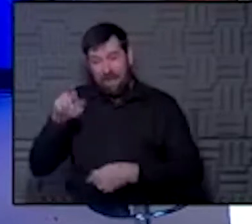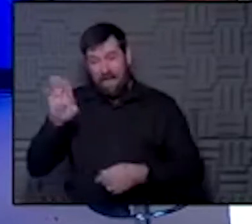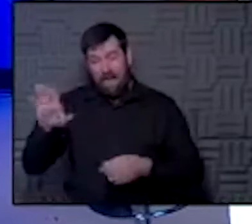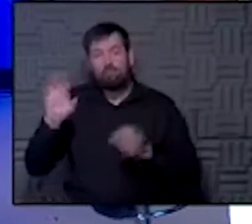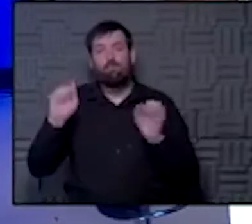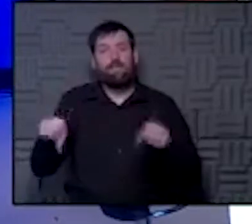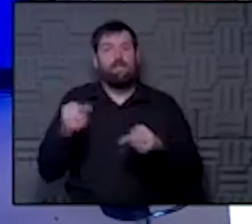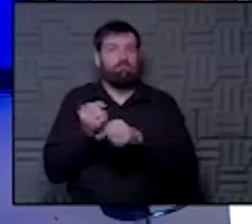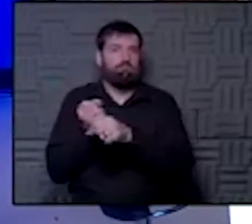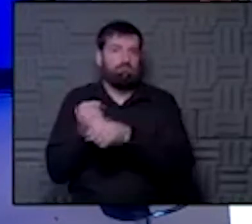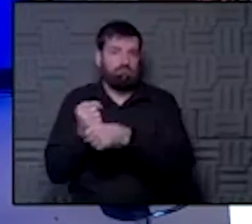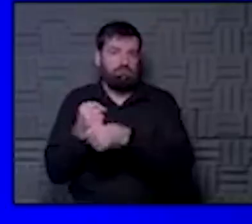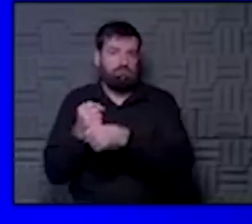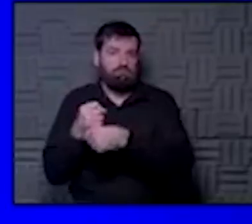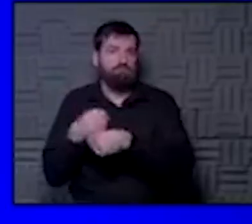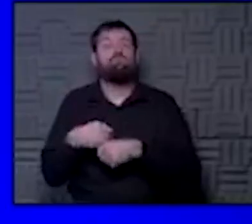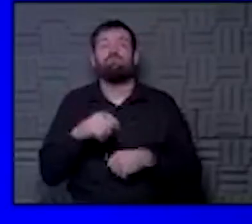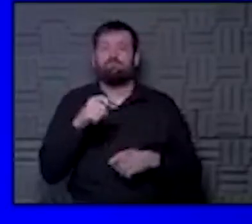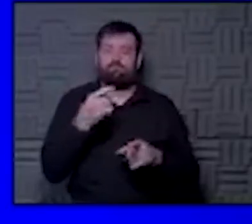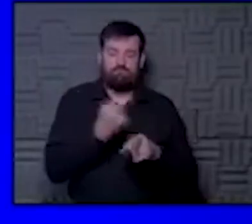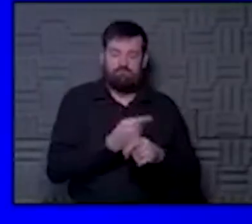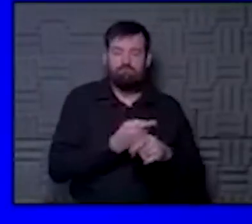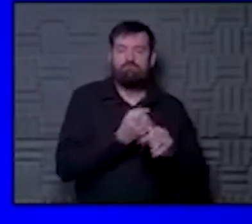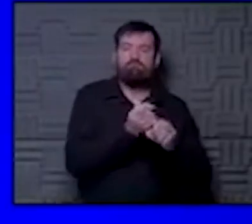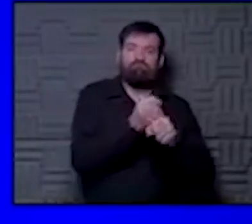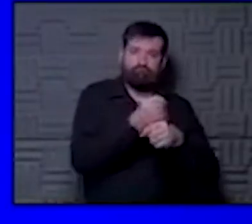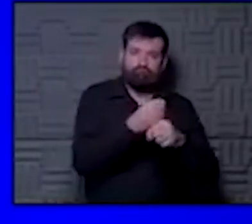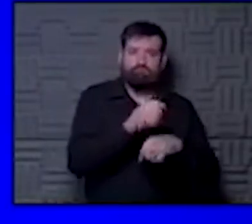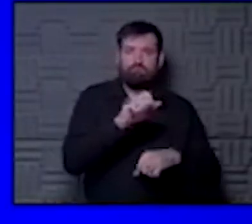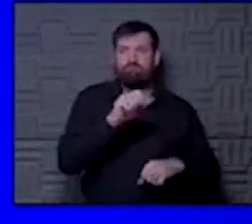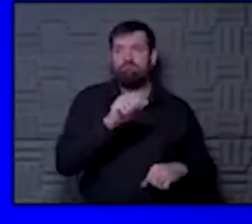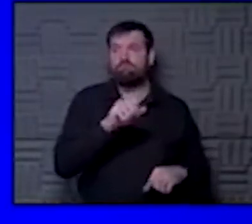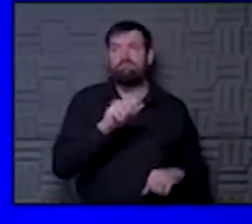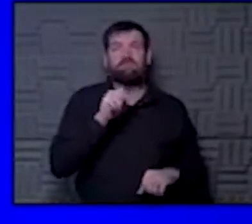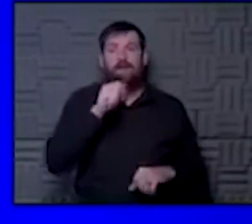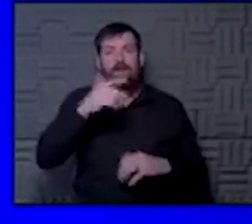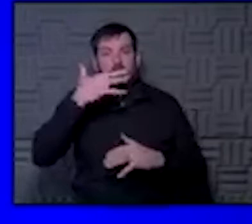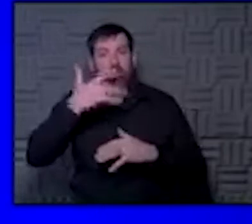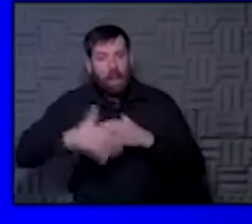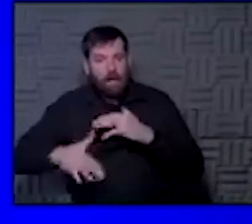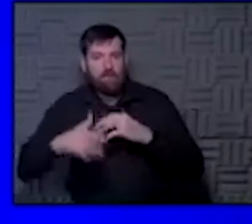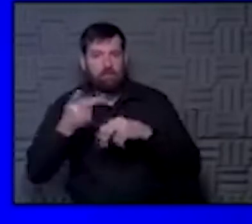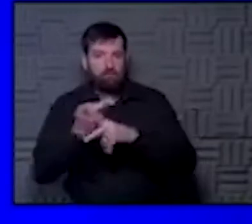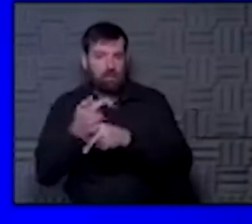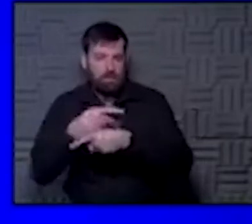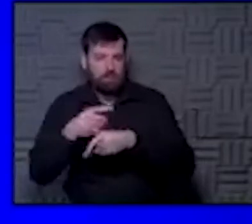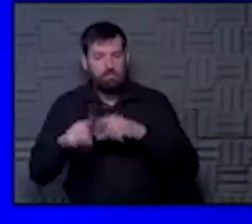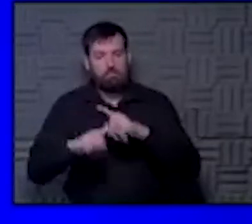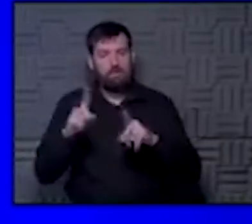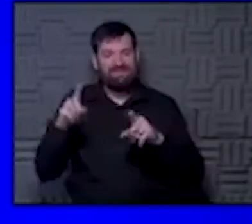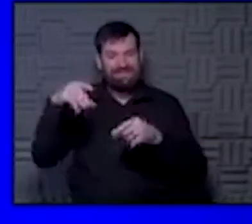made. Yeah, absolutely. These are engineered, so it's not really a blood product, but it is engineered in the lab.